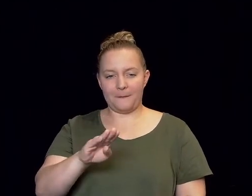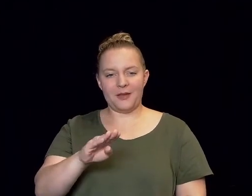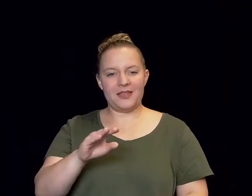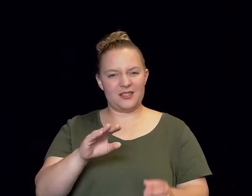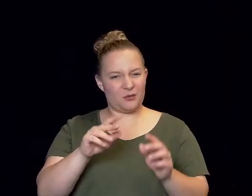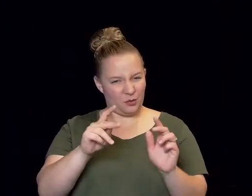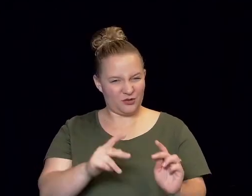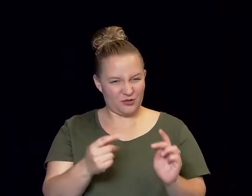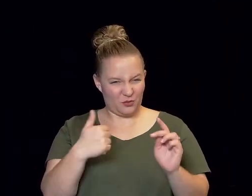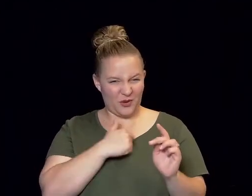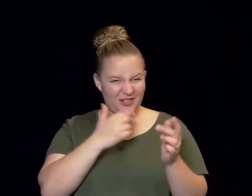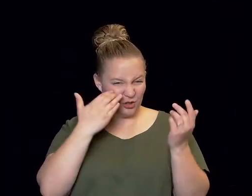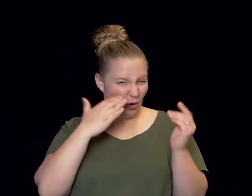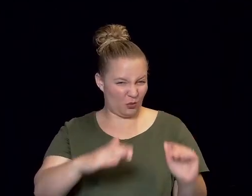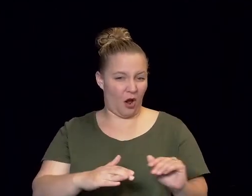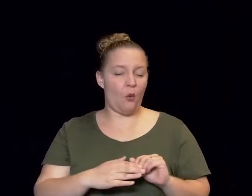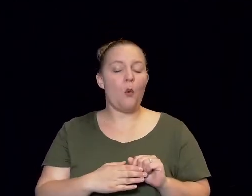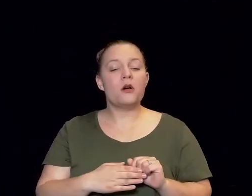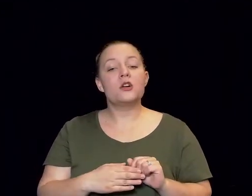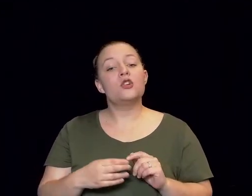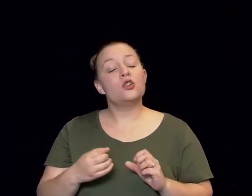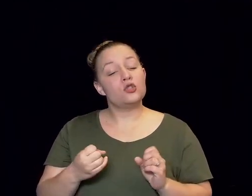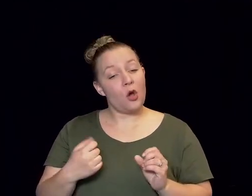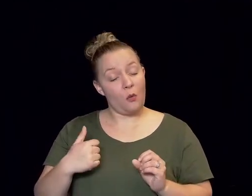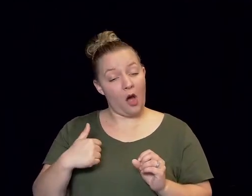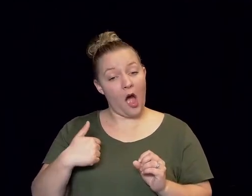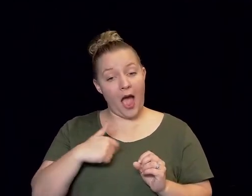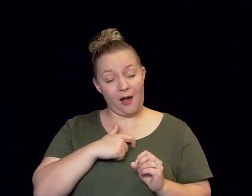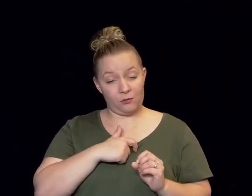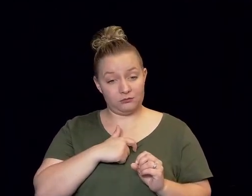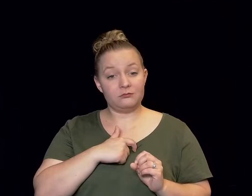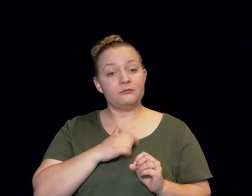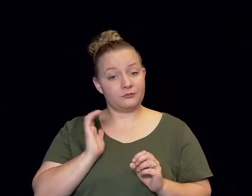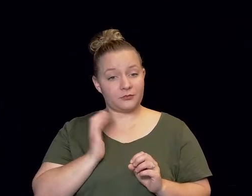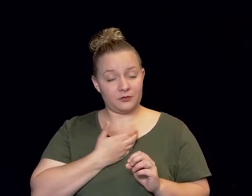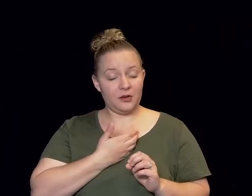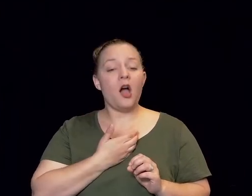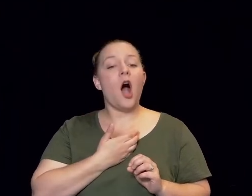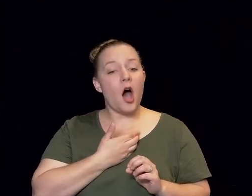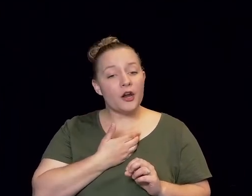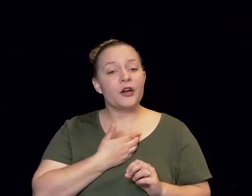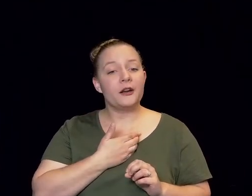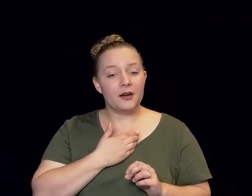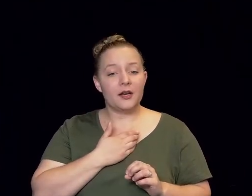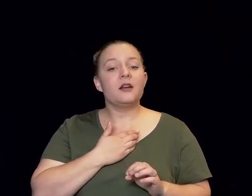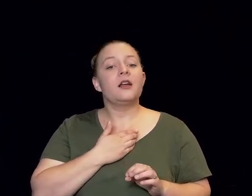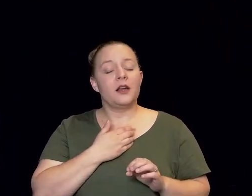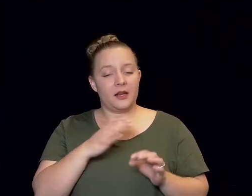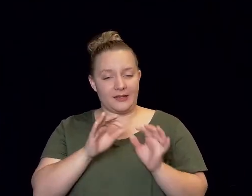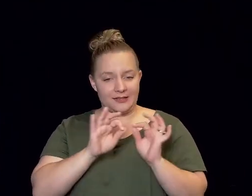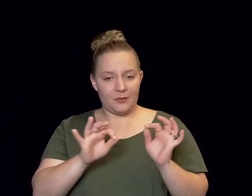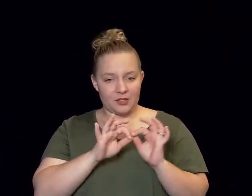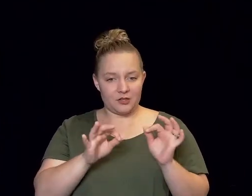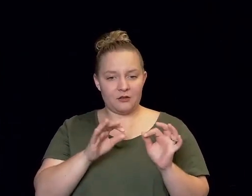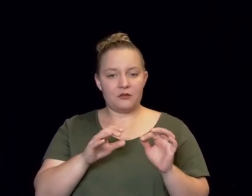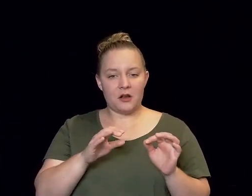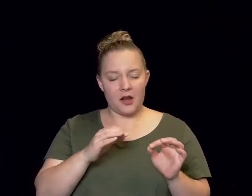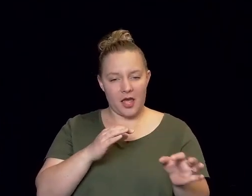know. So in our expression, instead of 2x, we're replacing x with the number